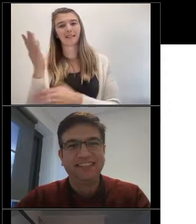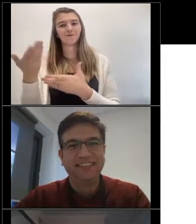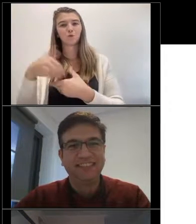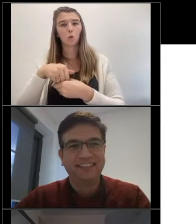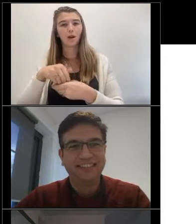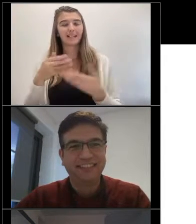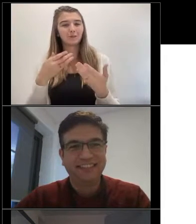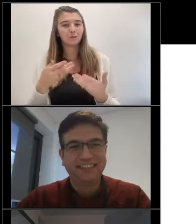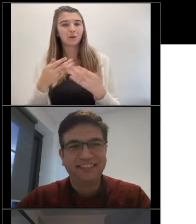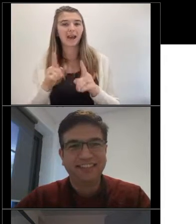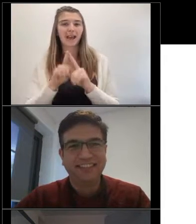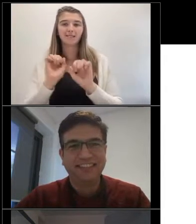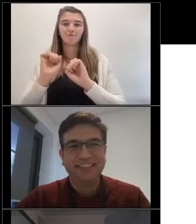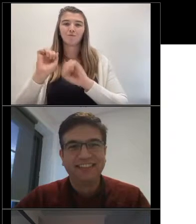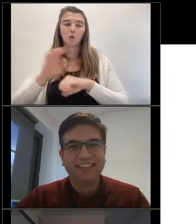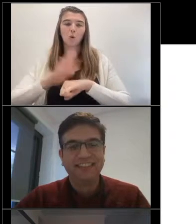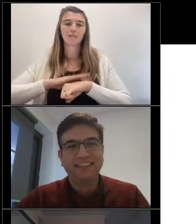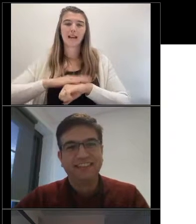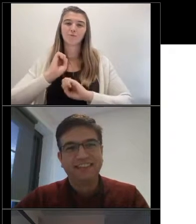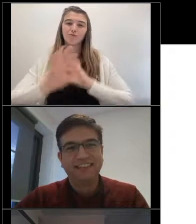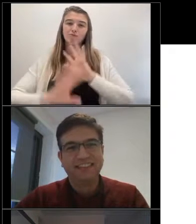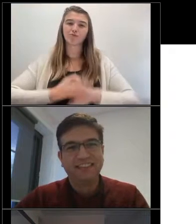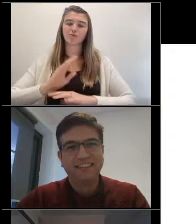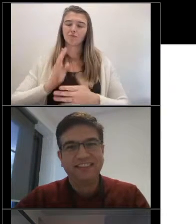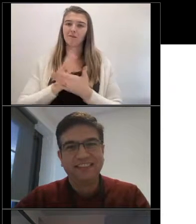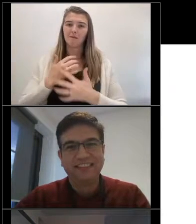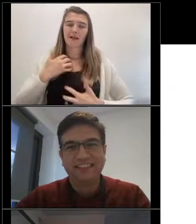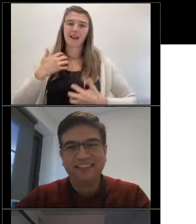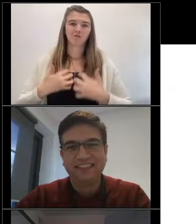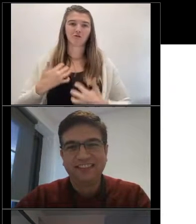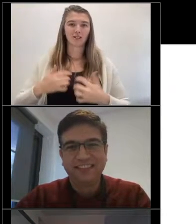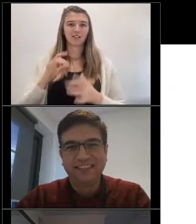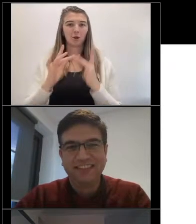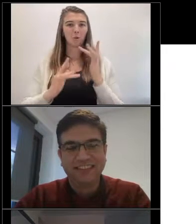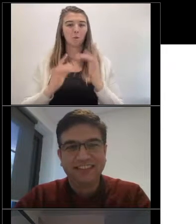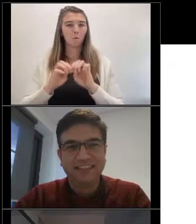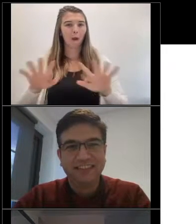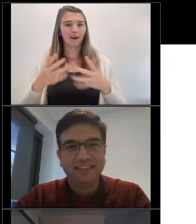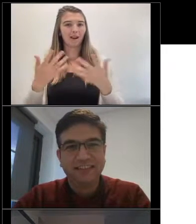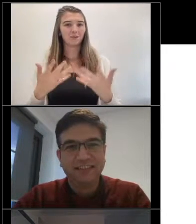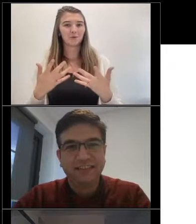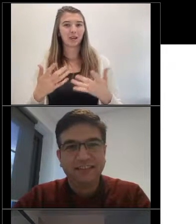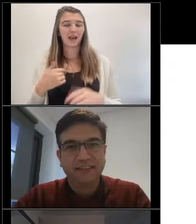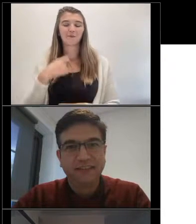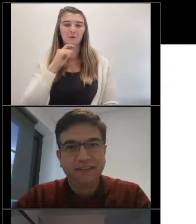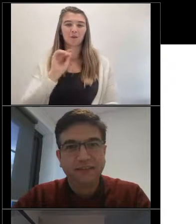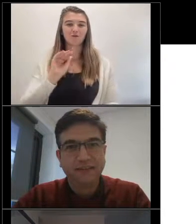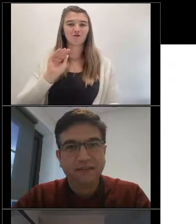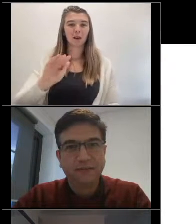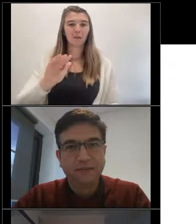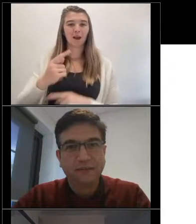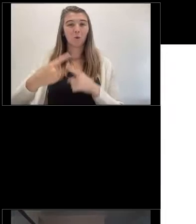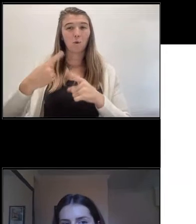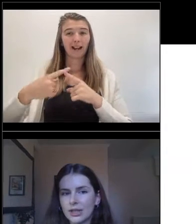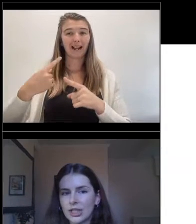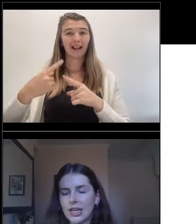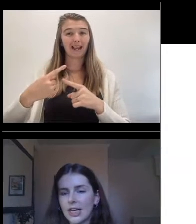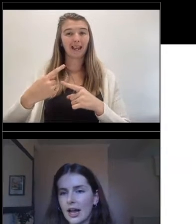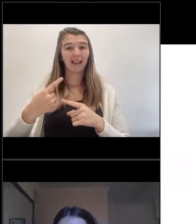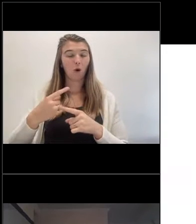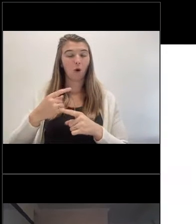and giving your time to what has been a really interesting webinar. I'll just remind you quickly of the resources I mentioned at the